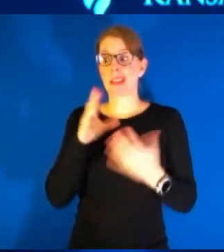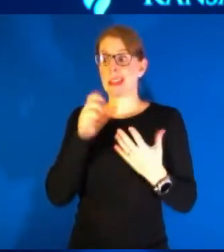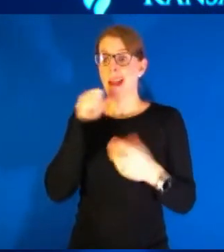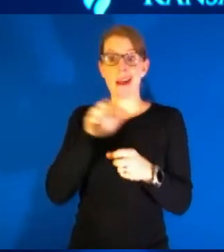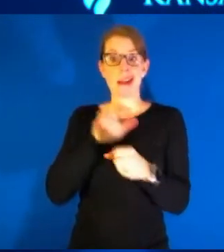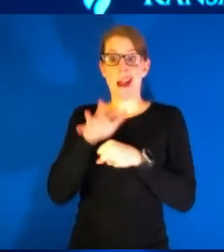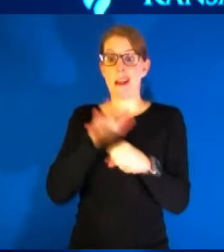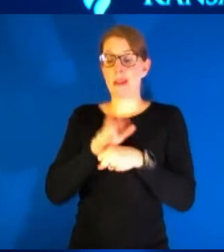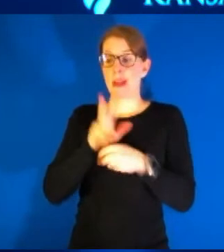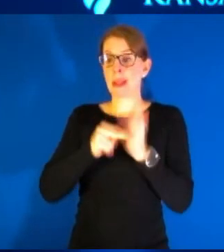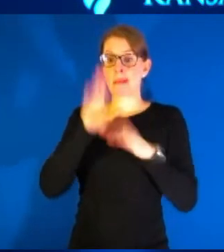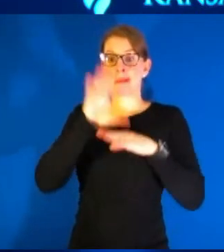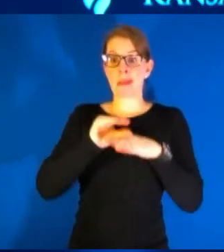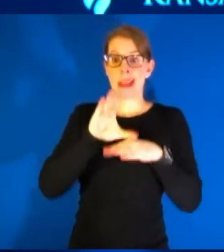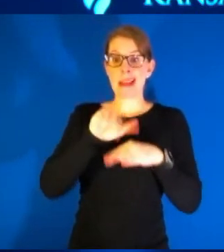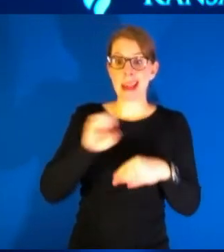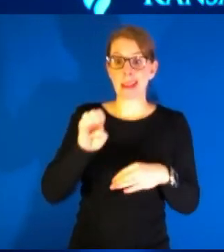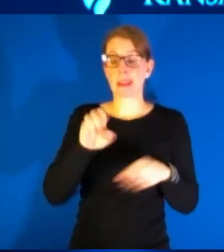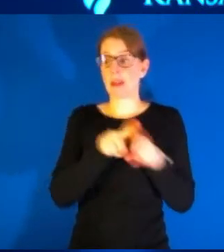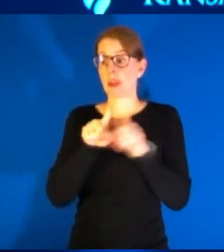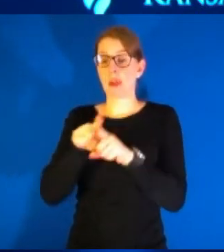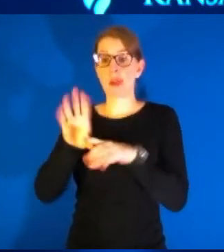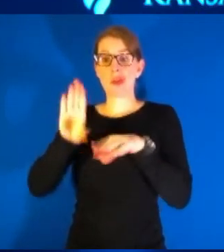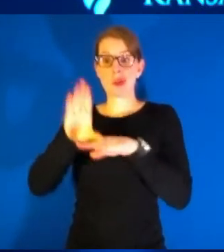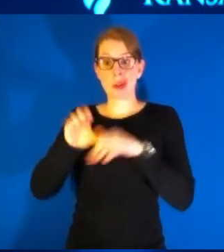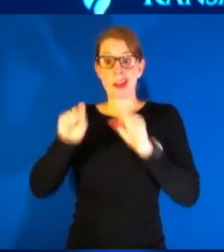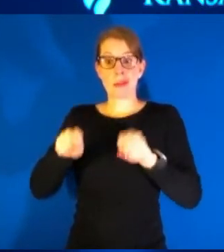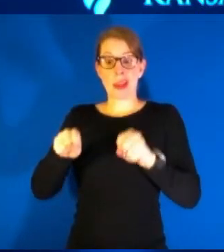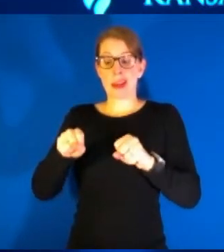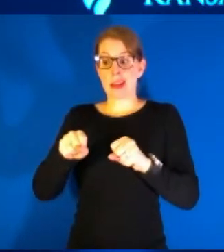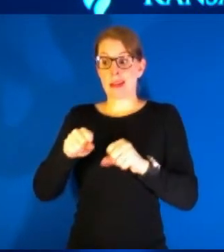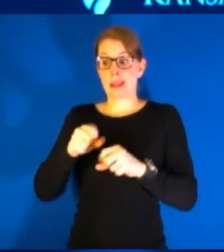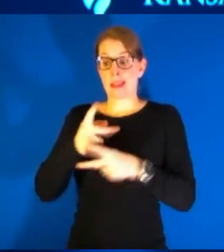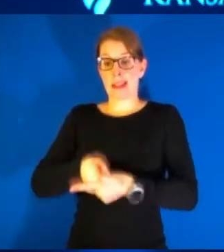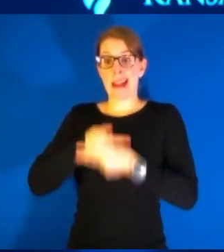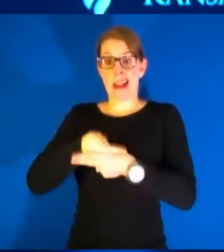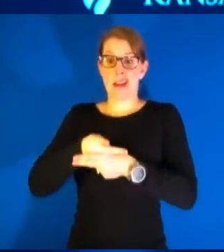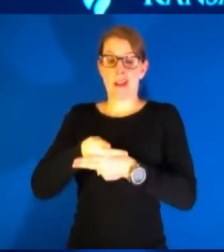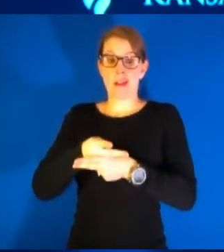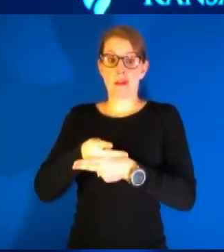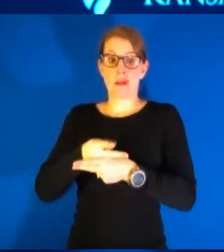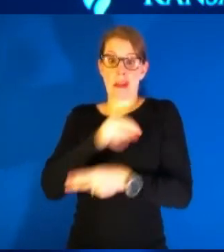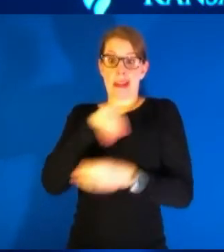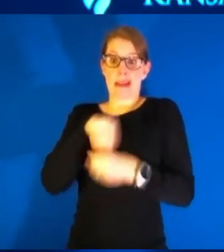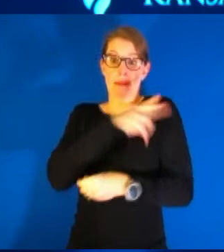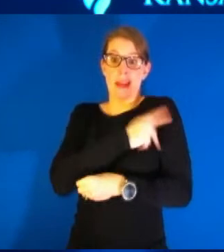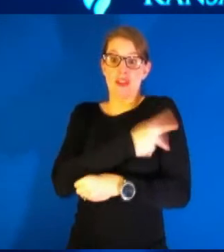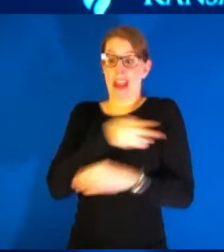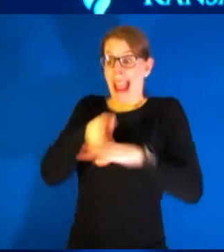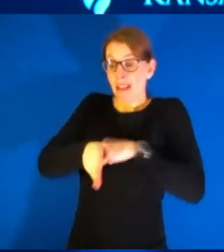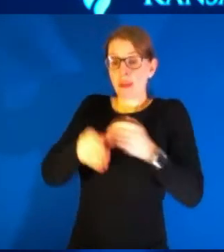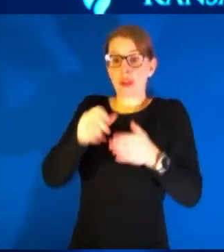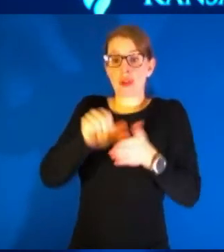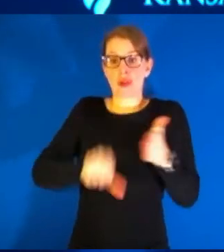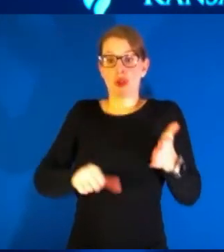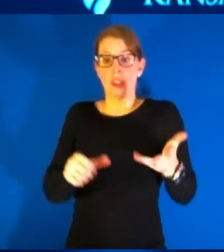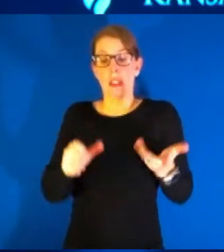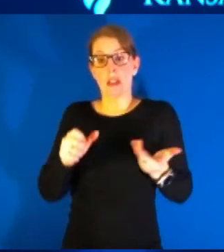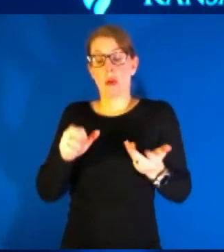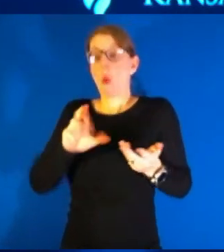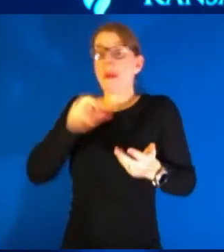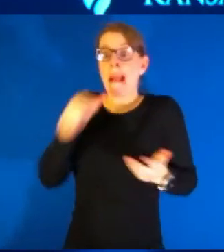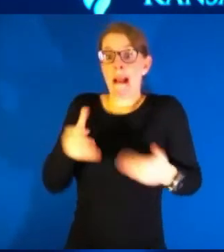of that, we have decreased ability to take care of the inpatient population, whether it's after surgery or not. So we had to kind of shift